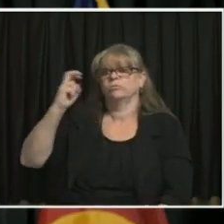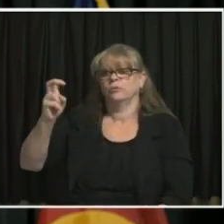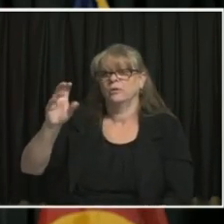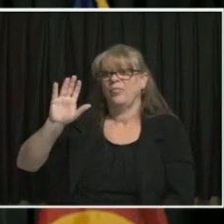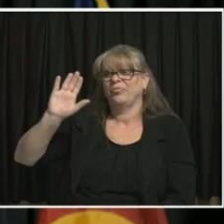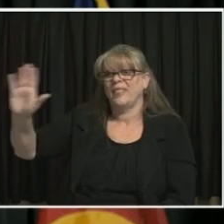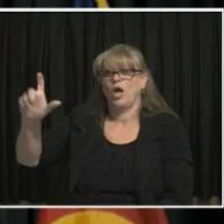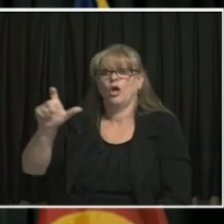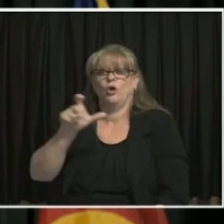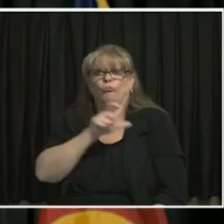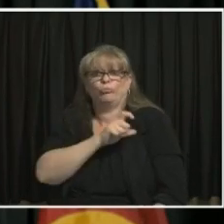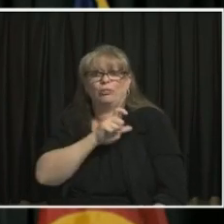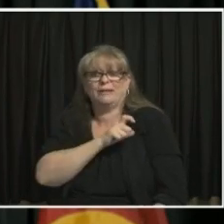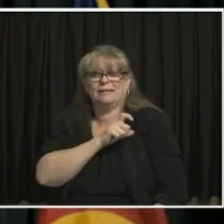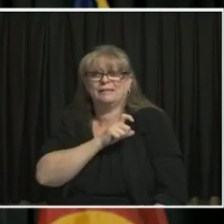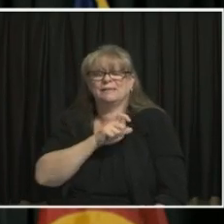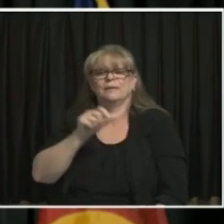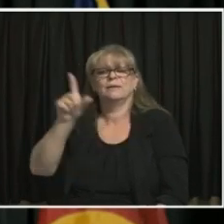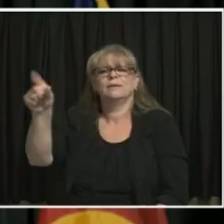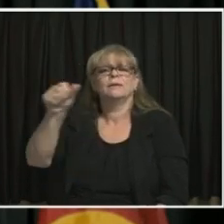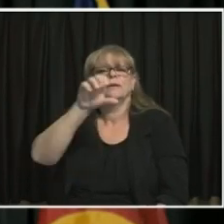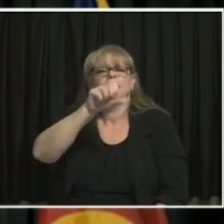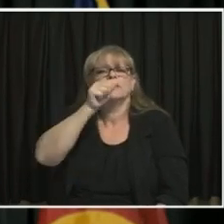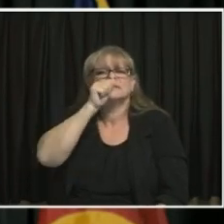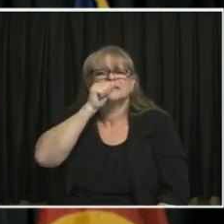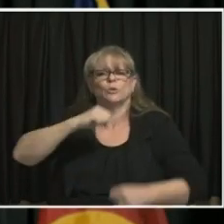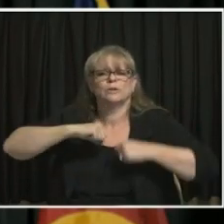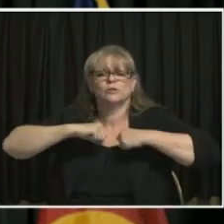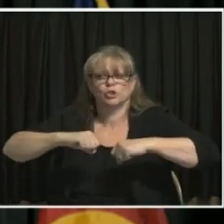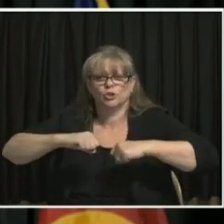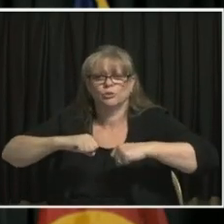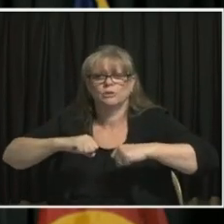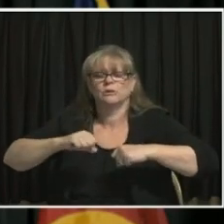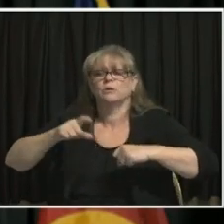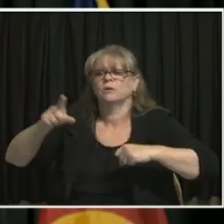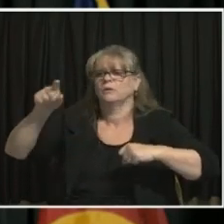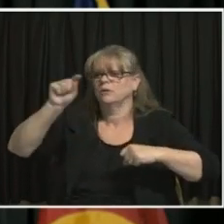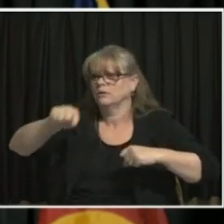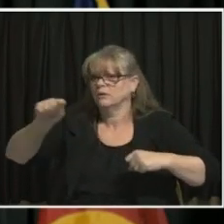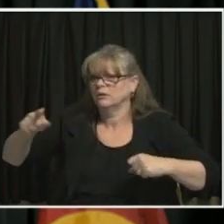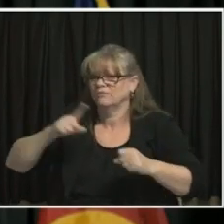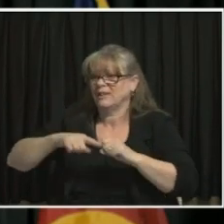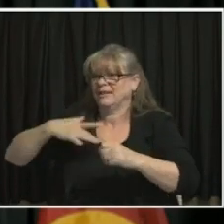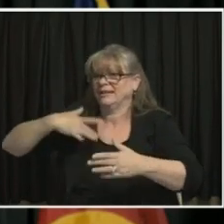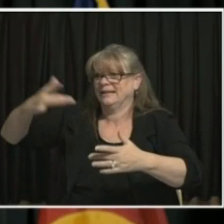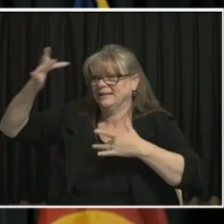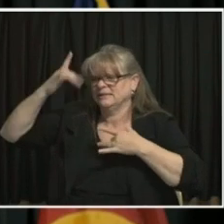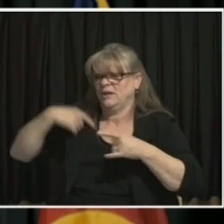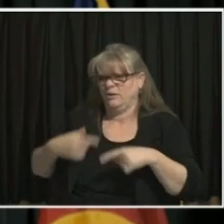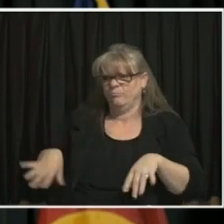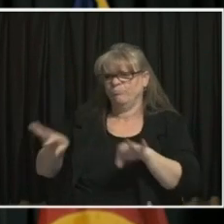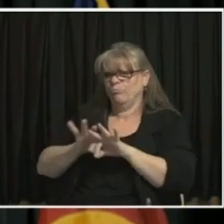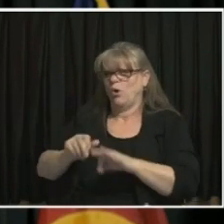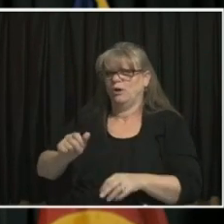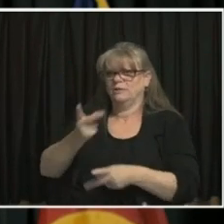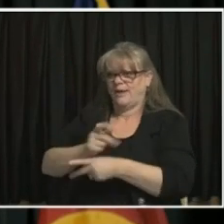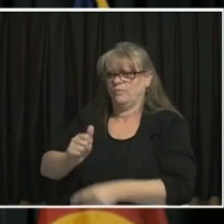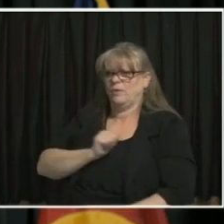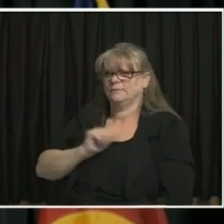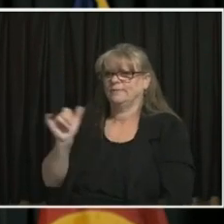will take every precaution that I can to be able to be as safe as I can during this. And I think what's